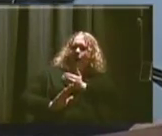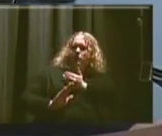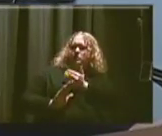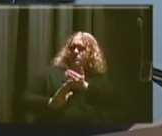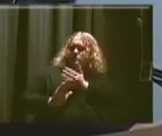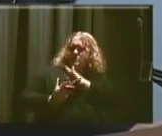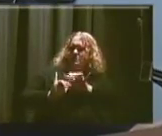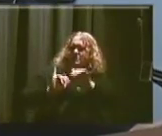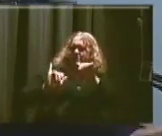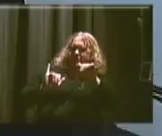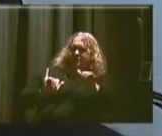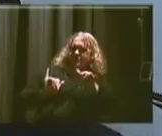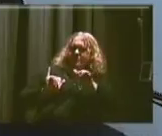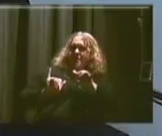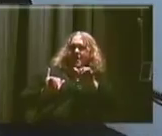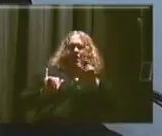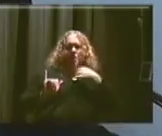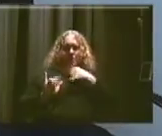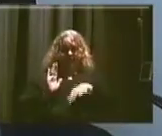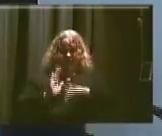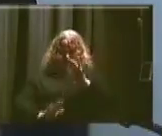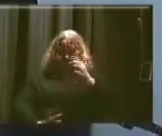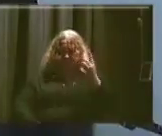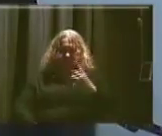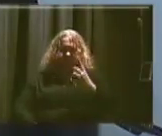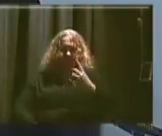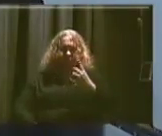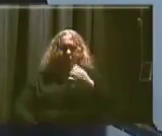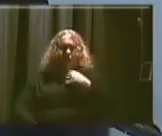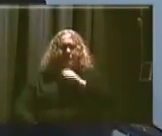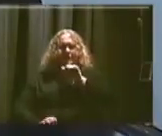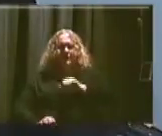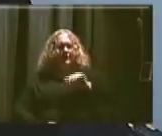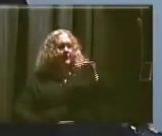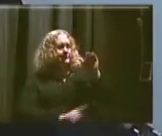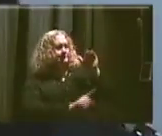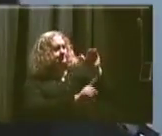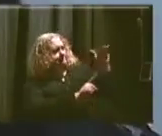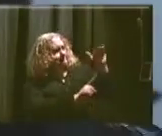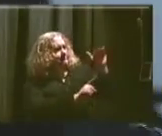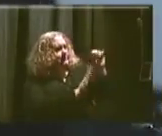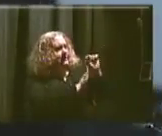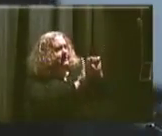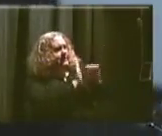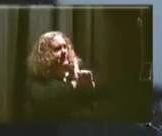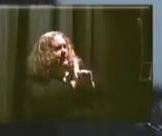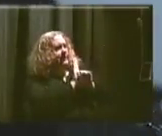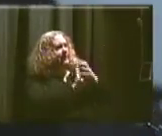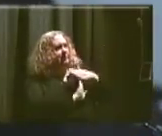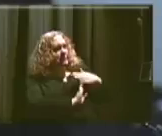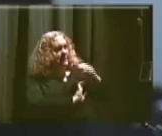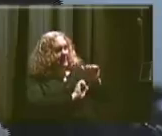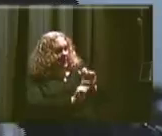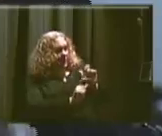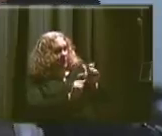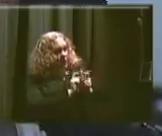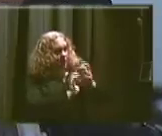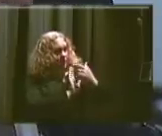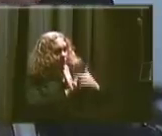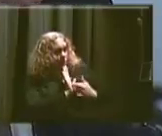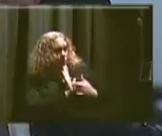operations when we think that it might be an impediment to us becoming the best urban district in the